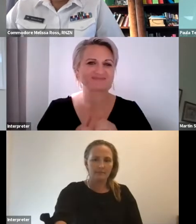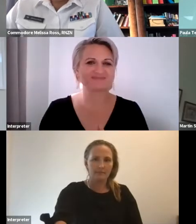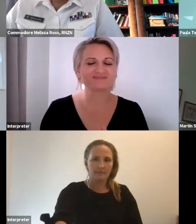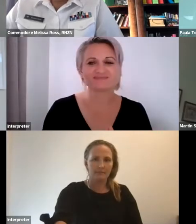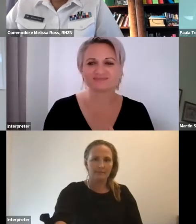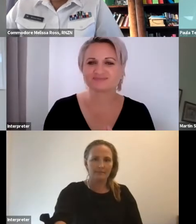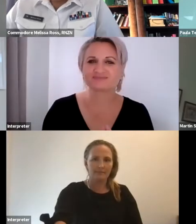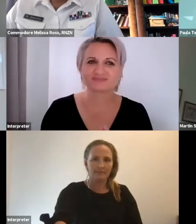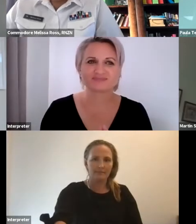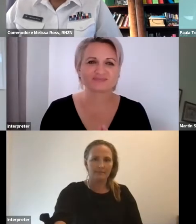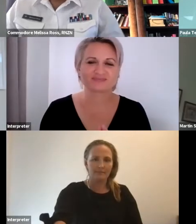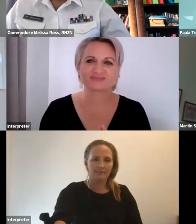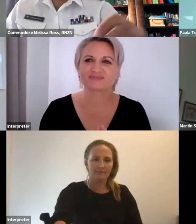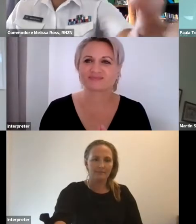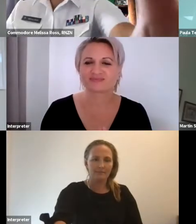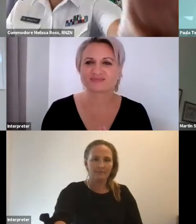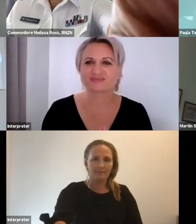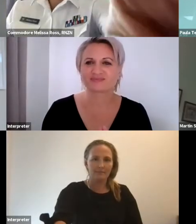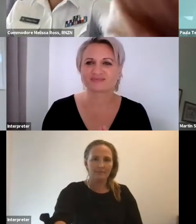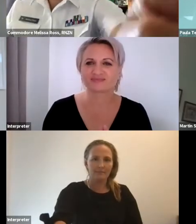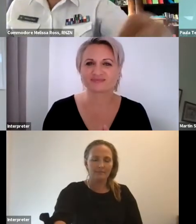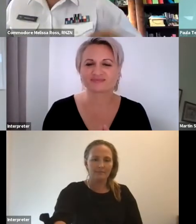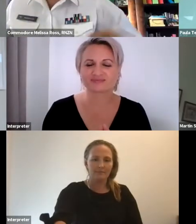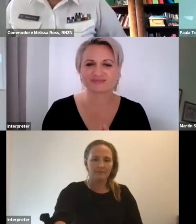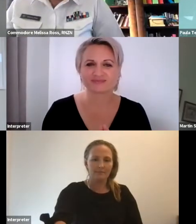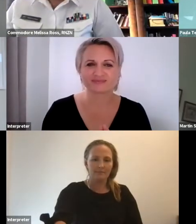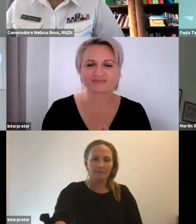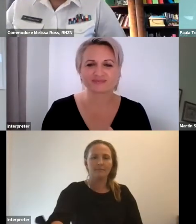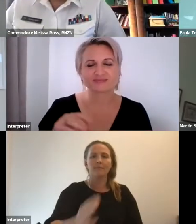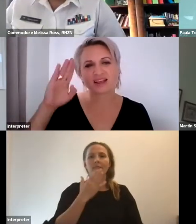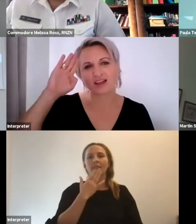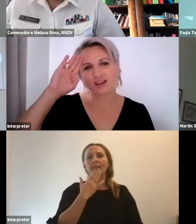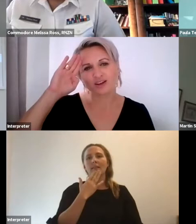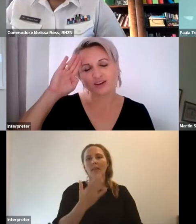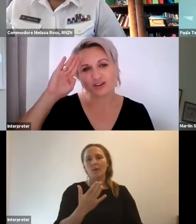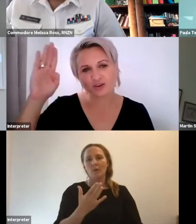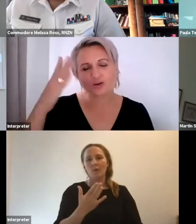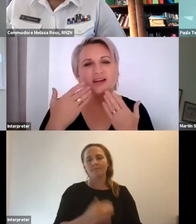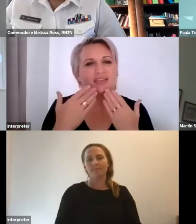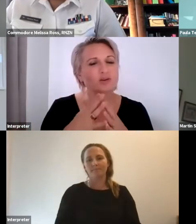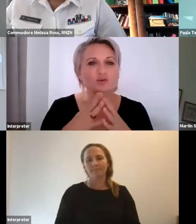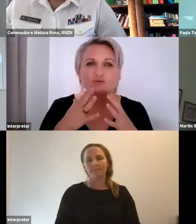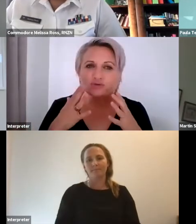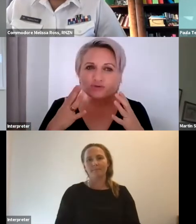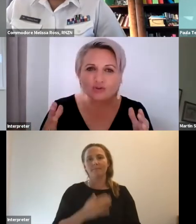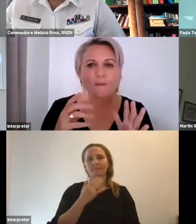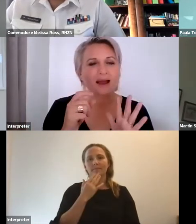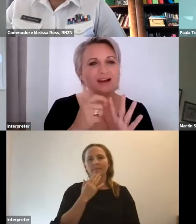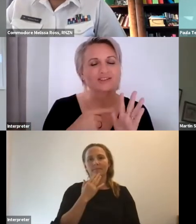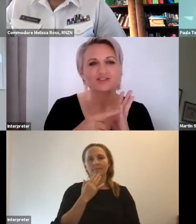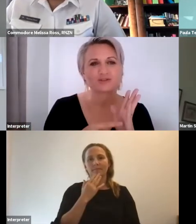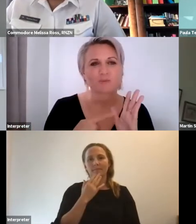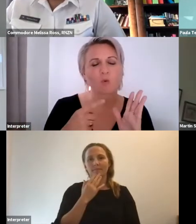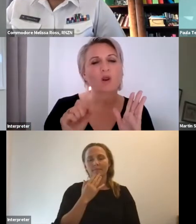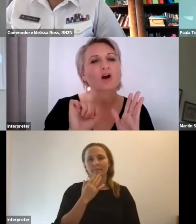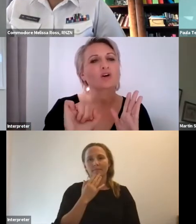Kia ora, thank you so much, Paula, for your opening remarks. In fact, the first question we were going